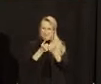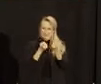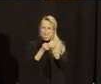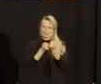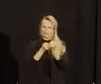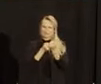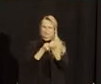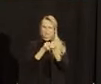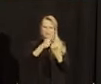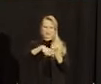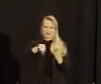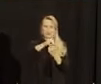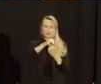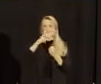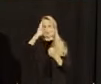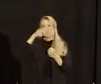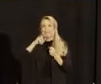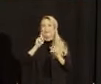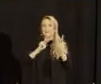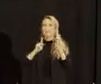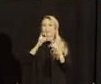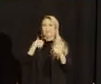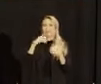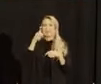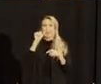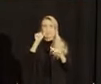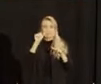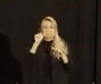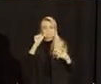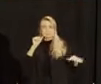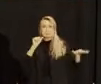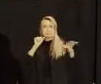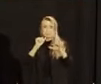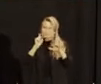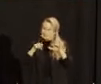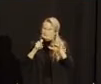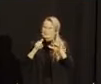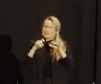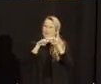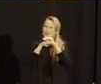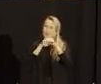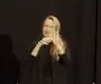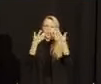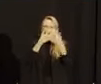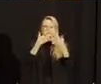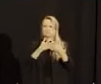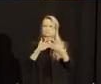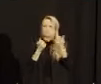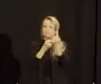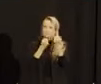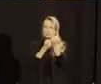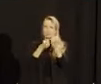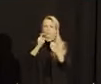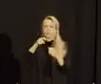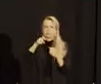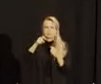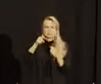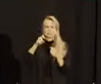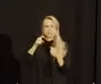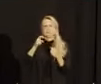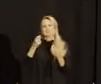need additional supports, and these things cost. Specifically, the National Disability Institute has found